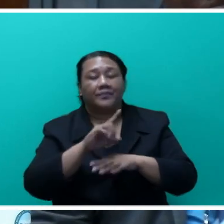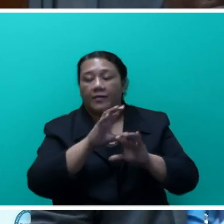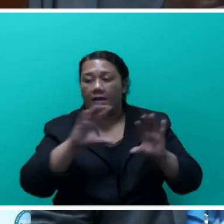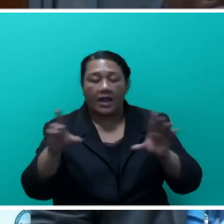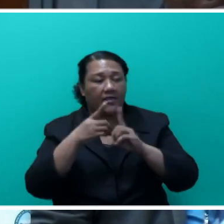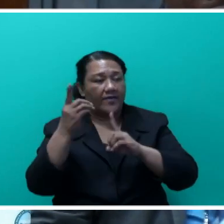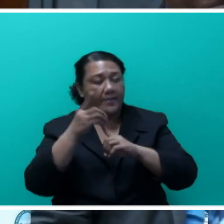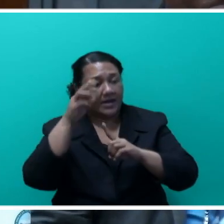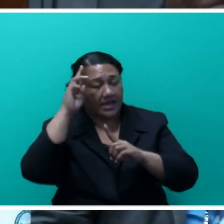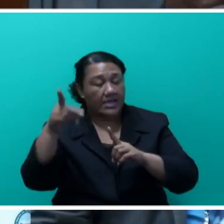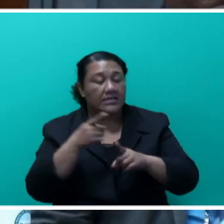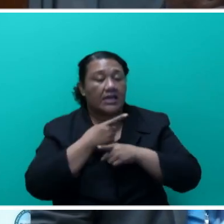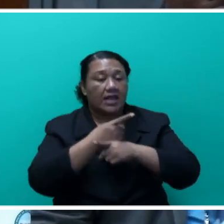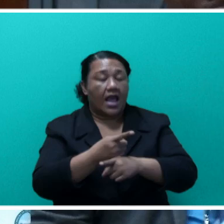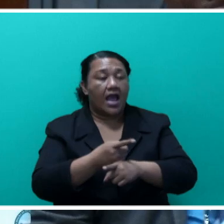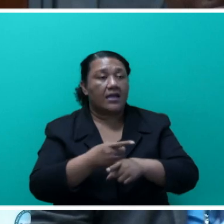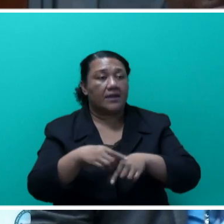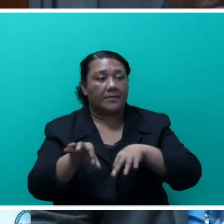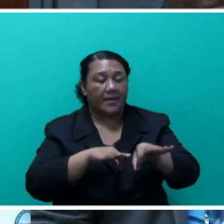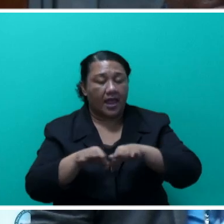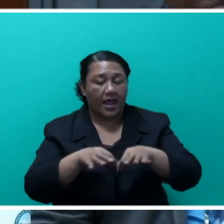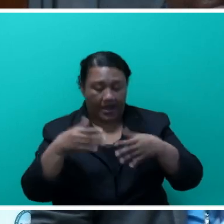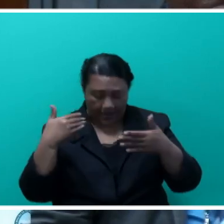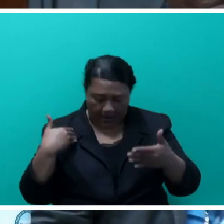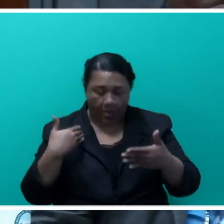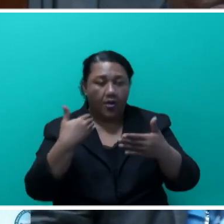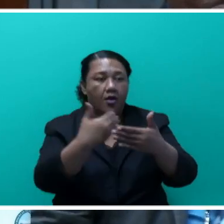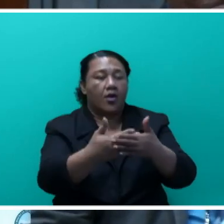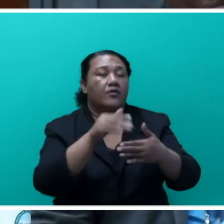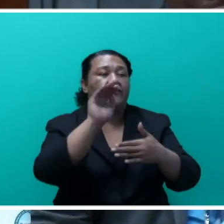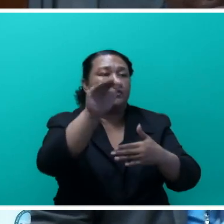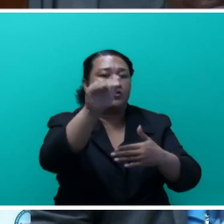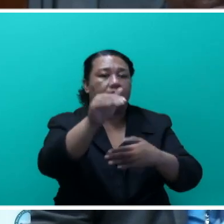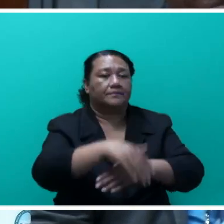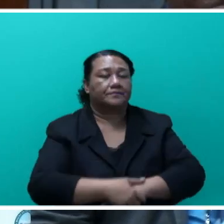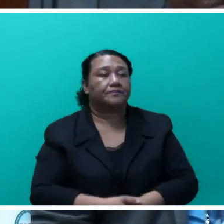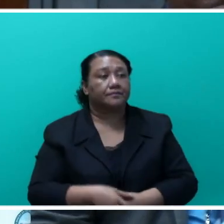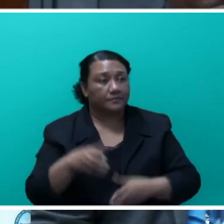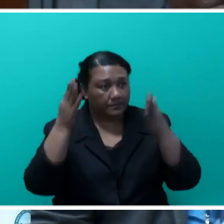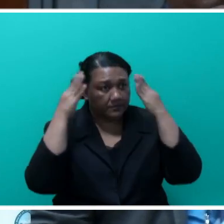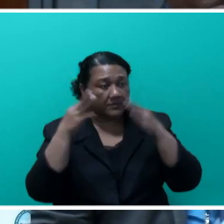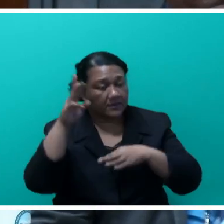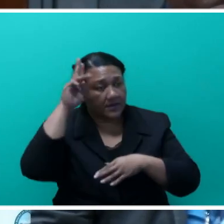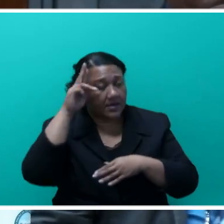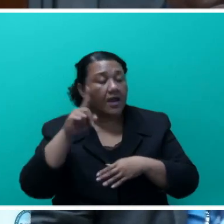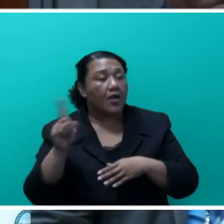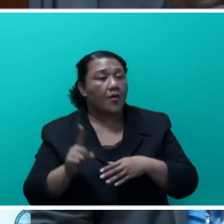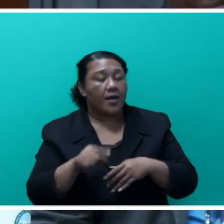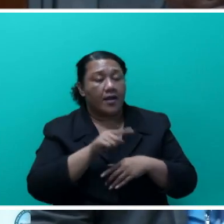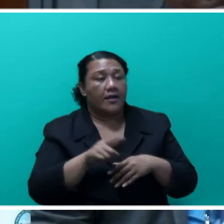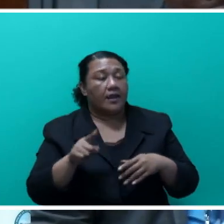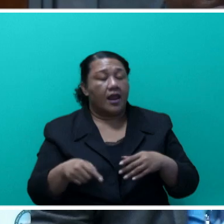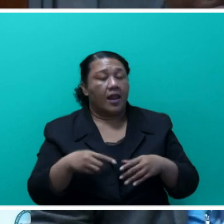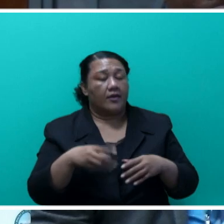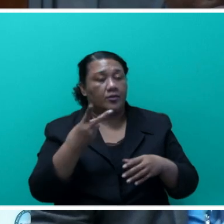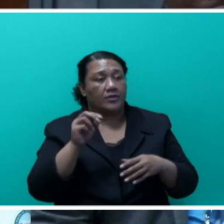to guide the evolution of Fiji's housing sector now and into the future. Mr. Speaker, sir, on 13th of August 2024, the Ministry